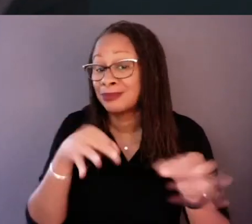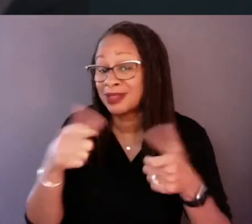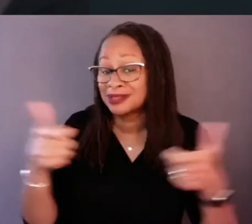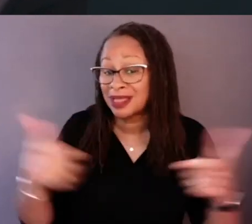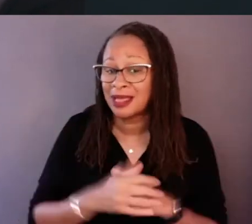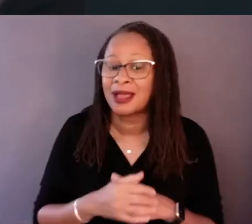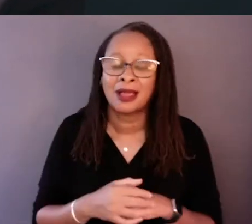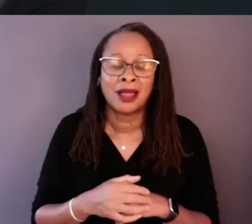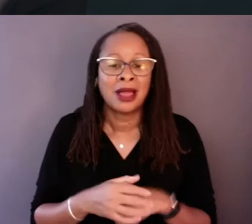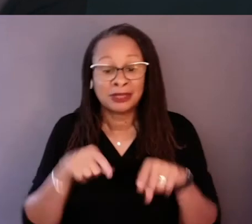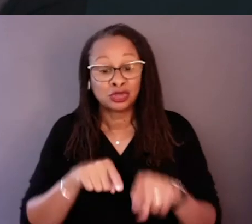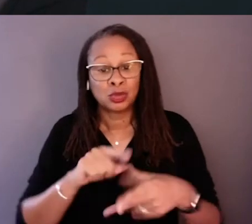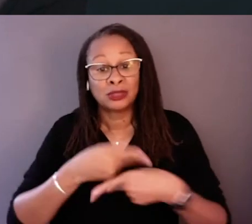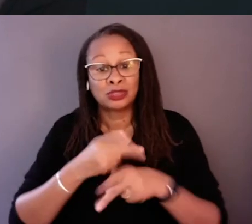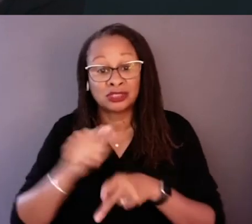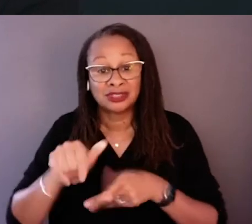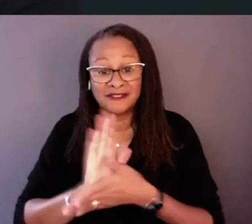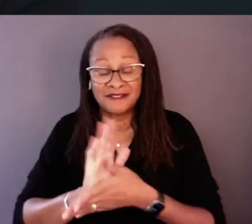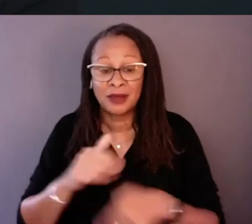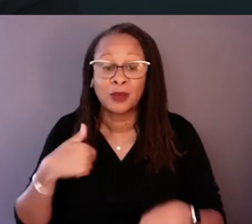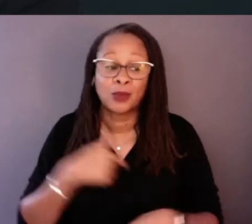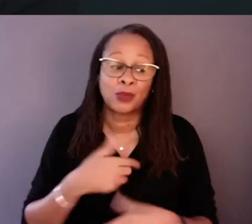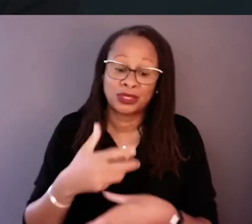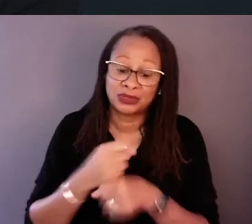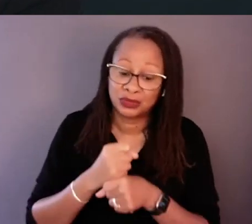during the production of this film, we took